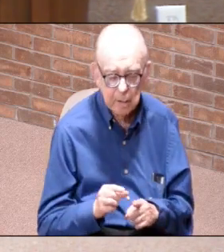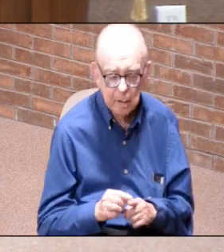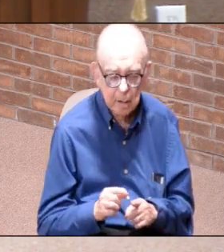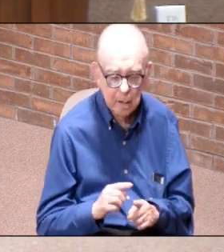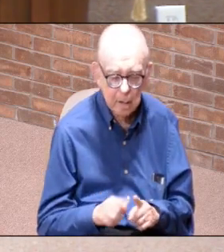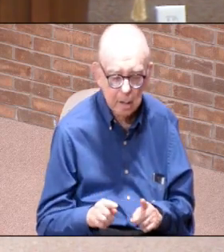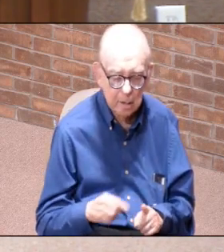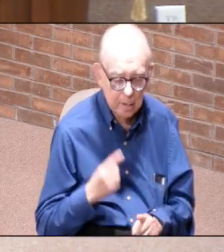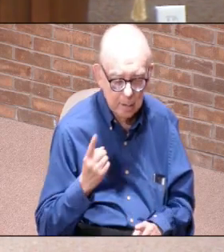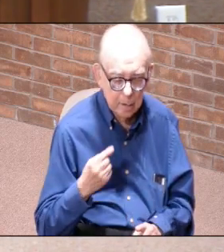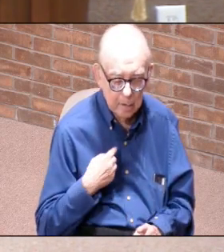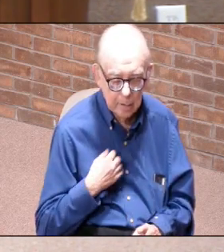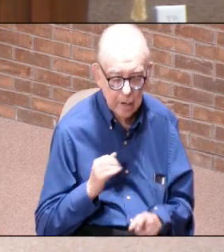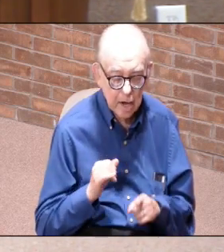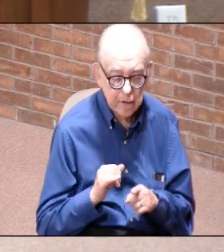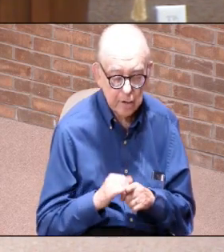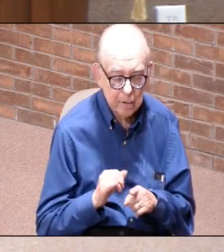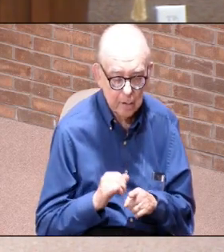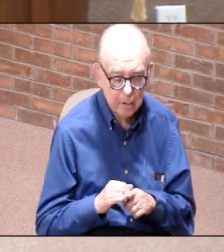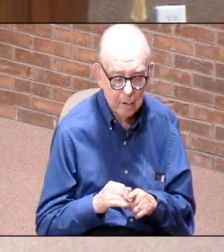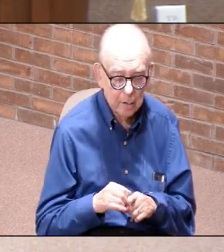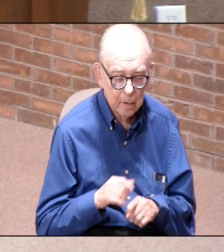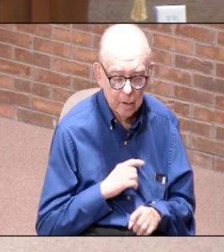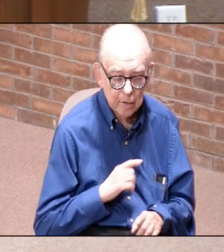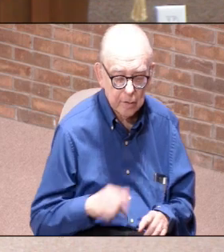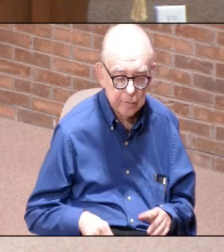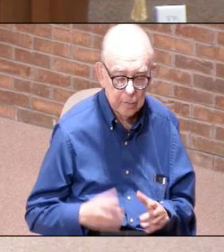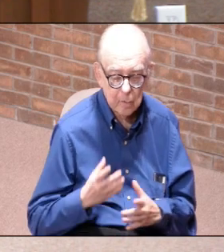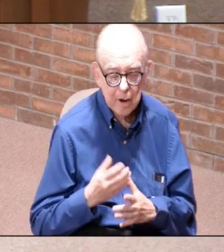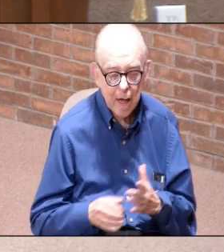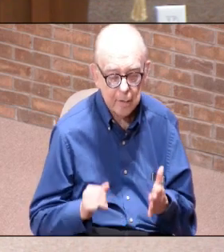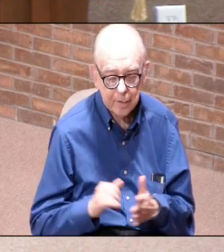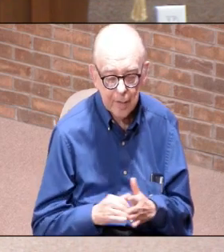But you would have thought that I cursed the Lord out.